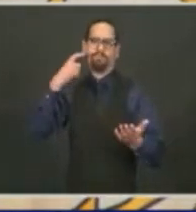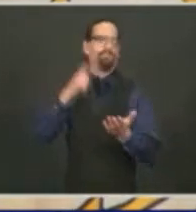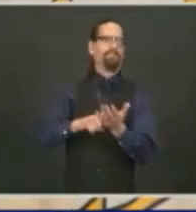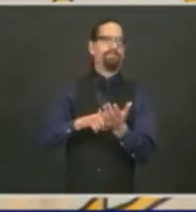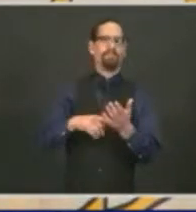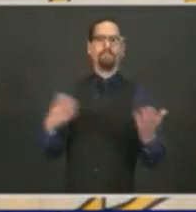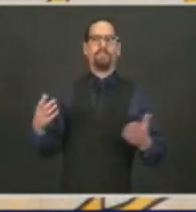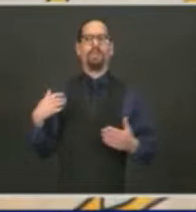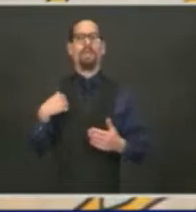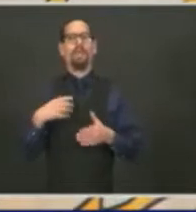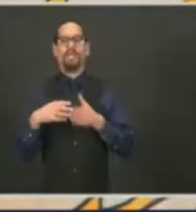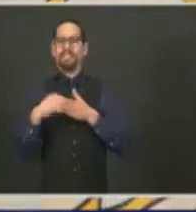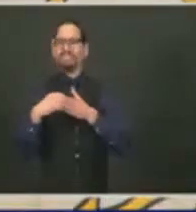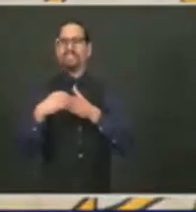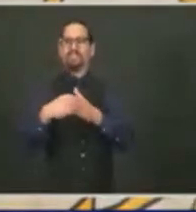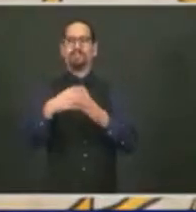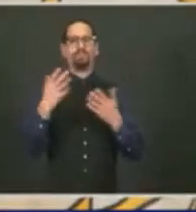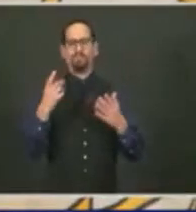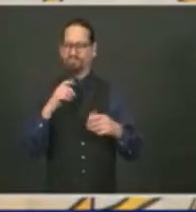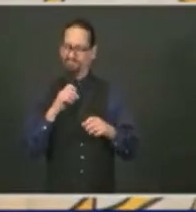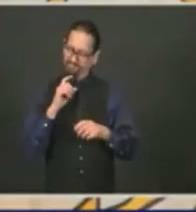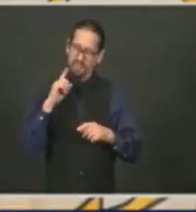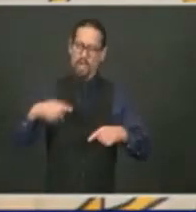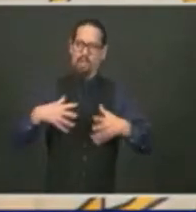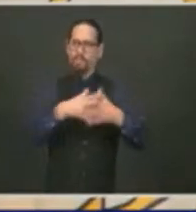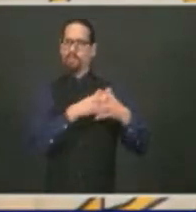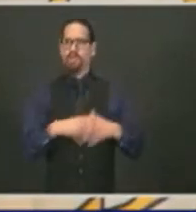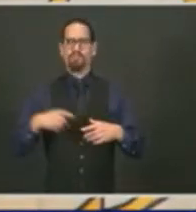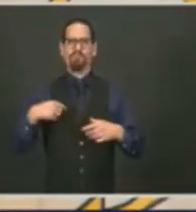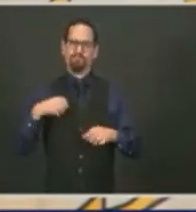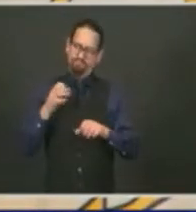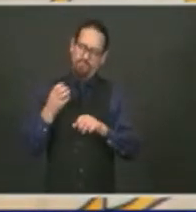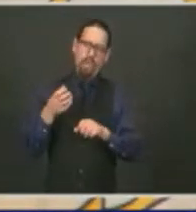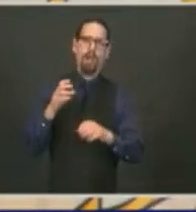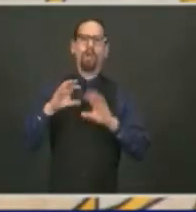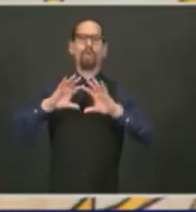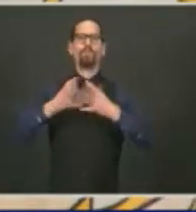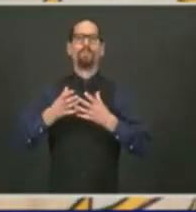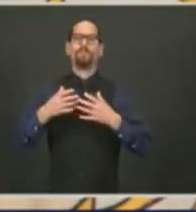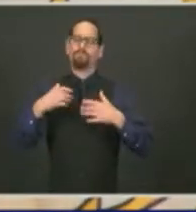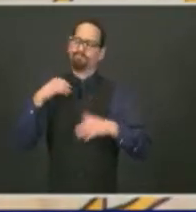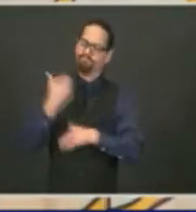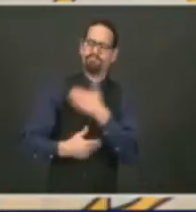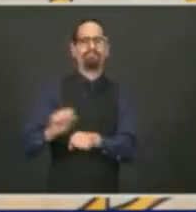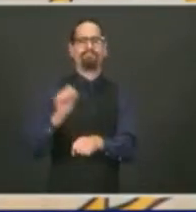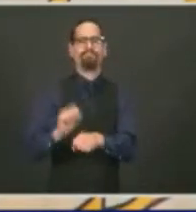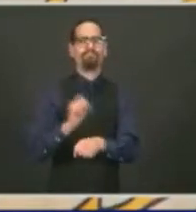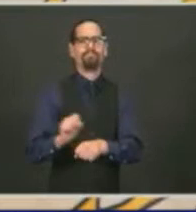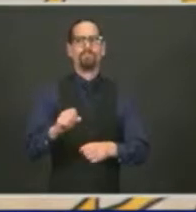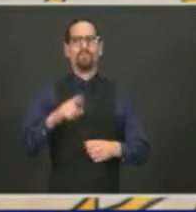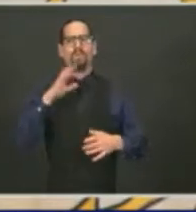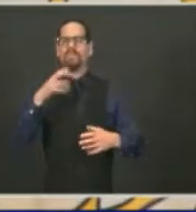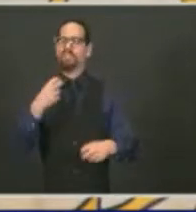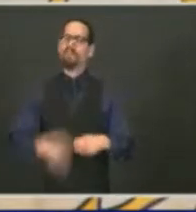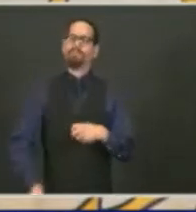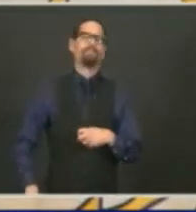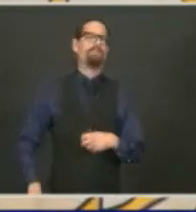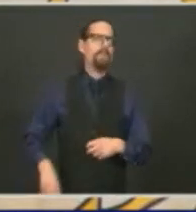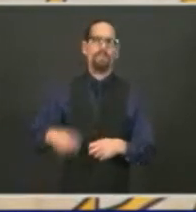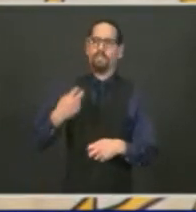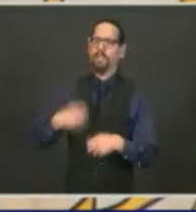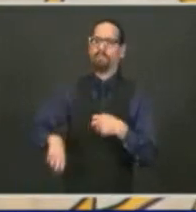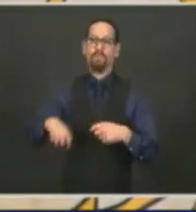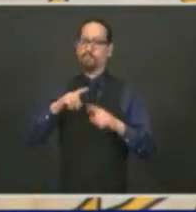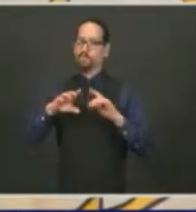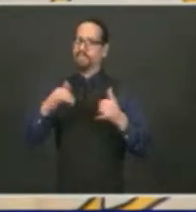done around overdose. And we are just it's a very top priority in the new year as we focus on it. The last thing I'll